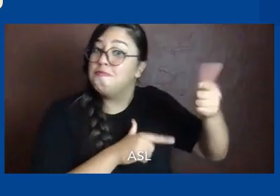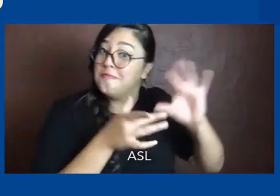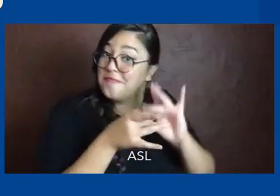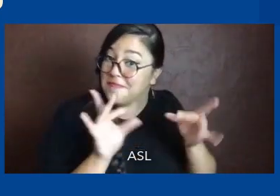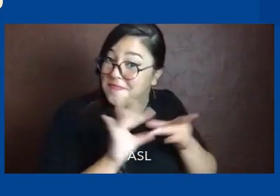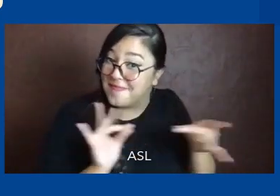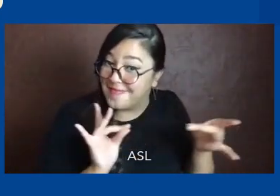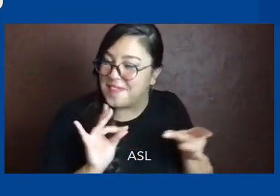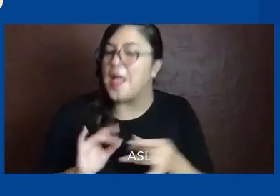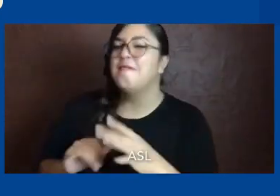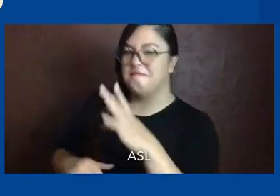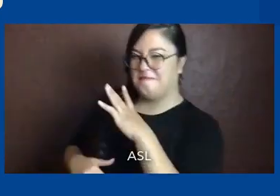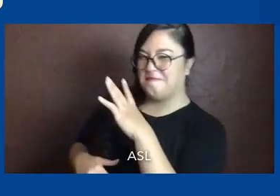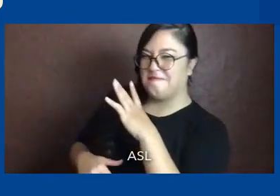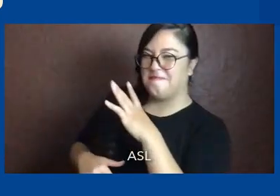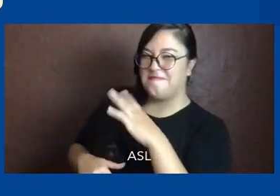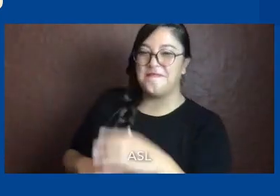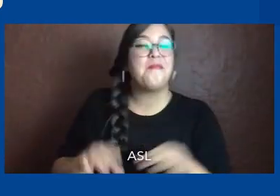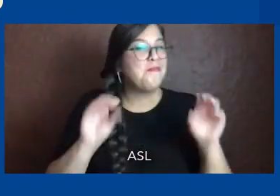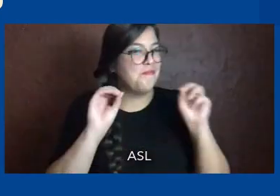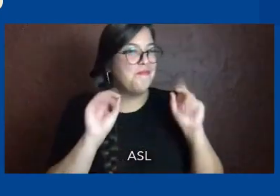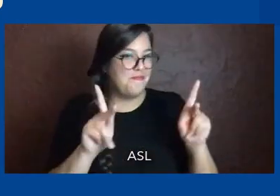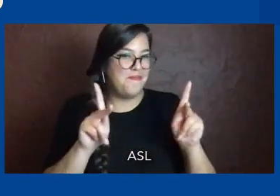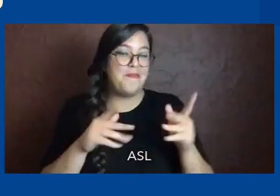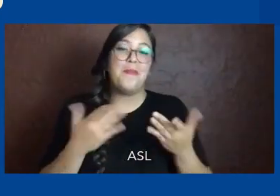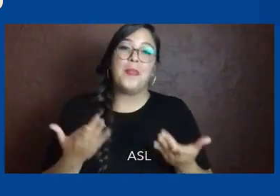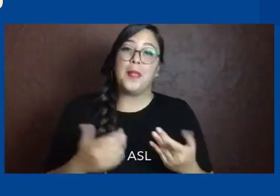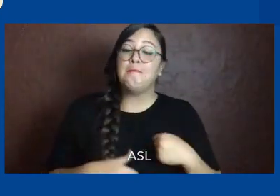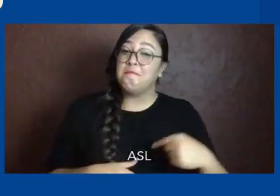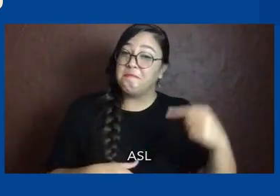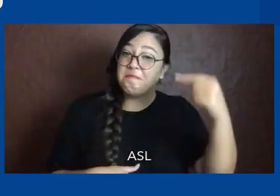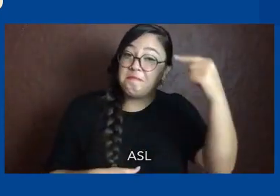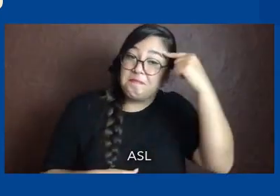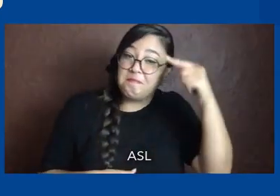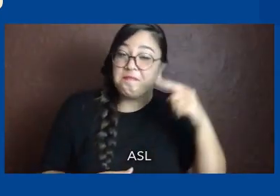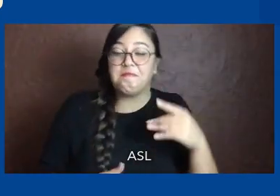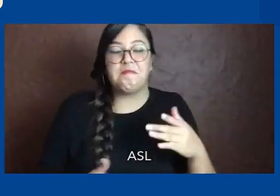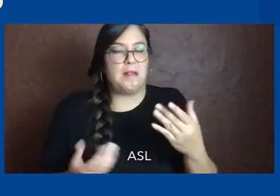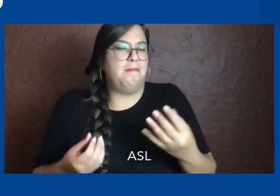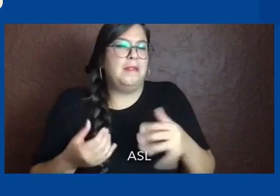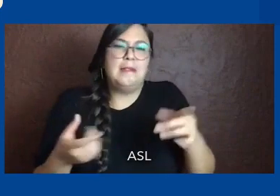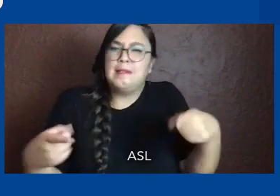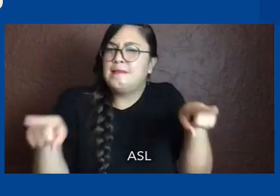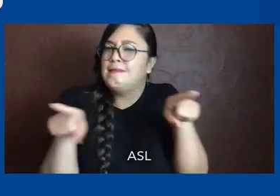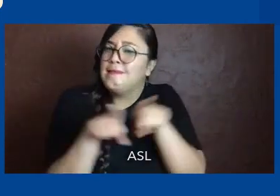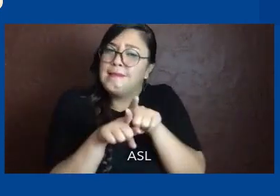that works. So I think like a lot of other